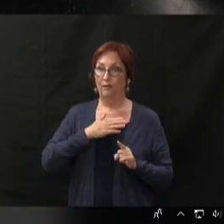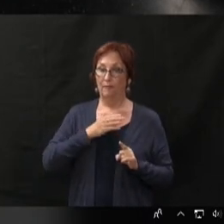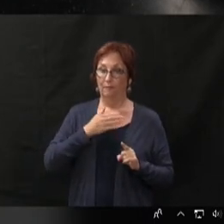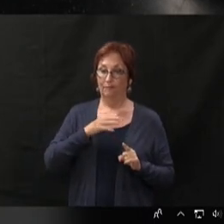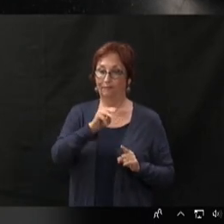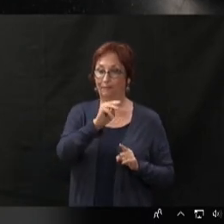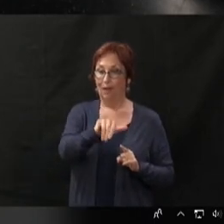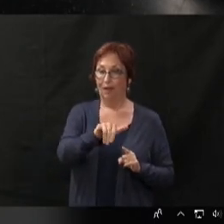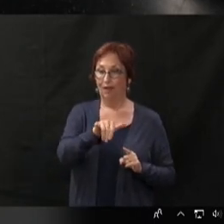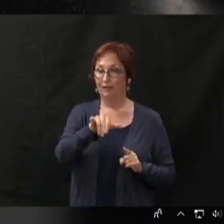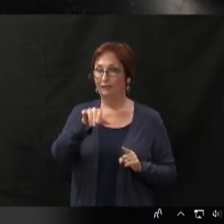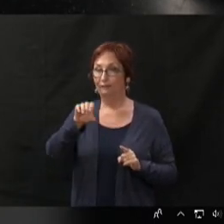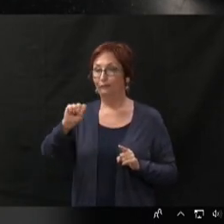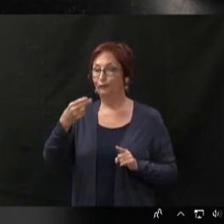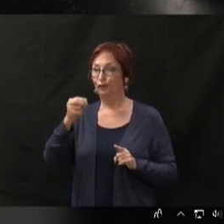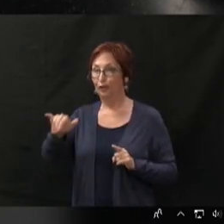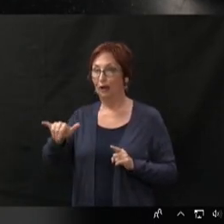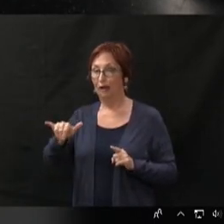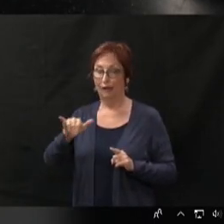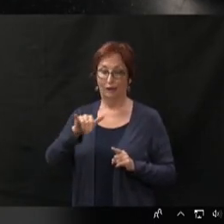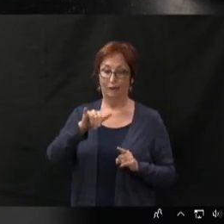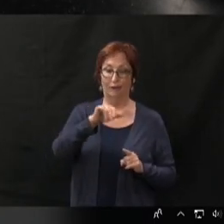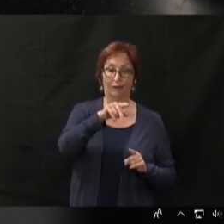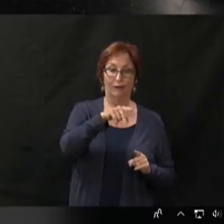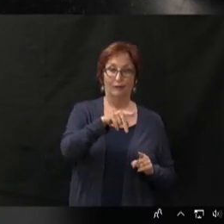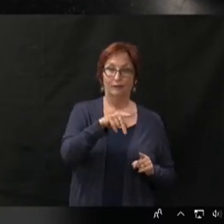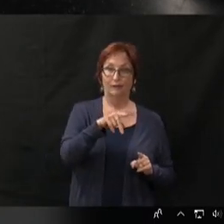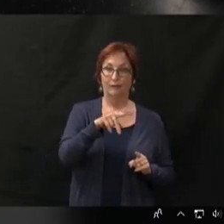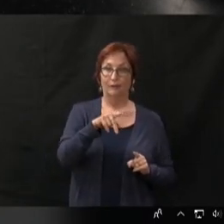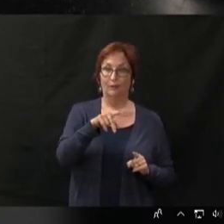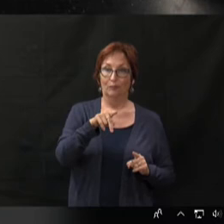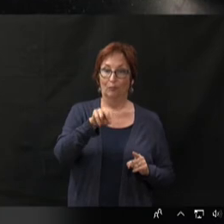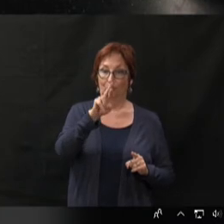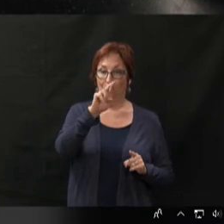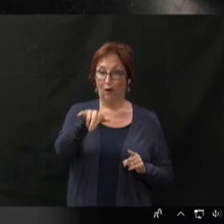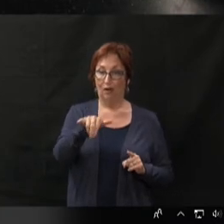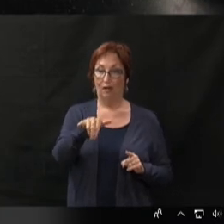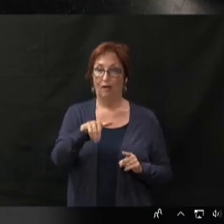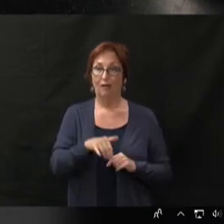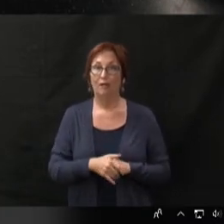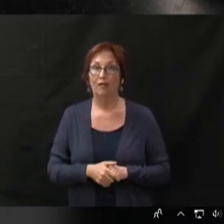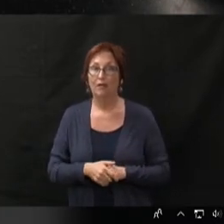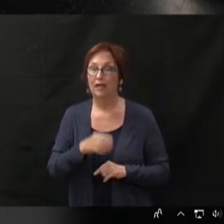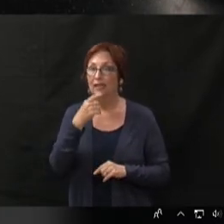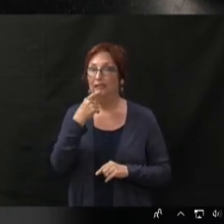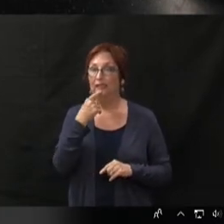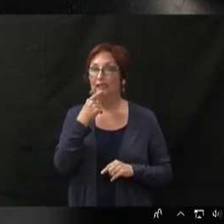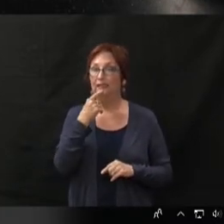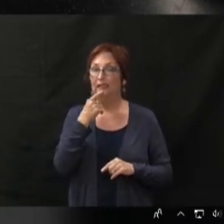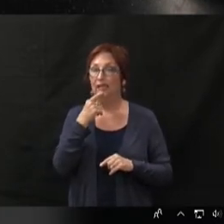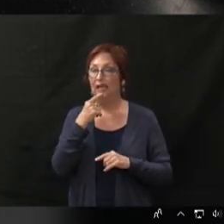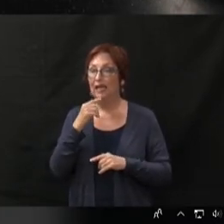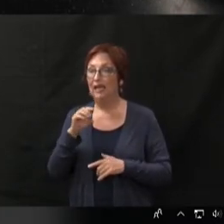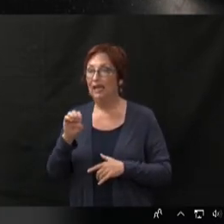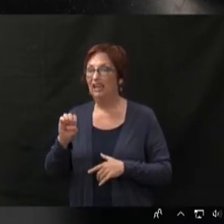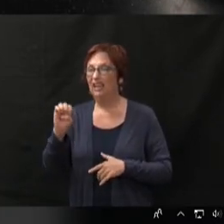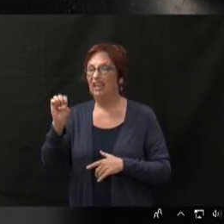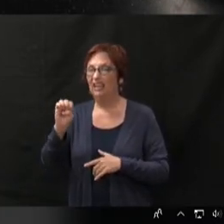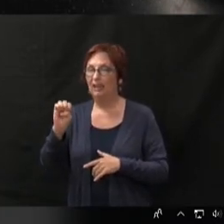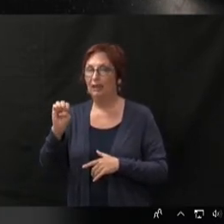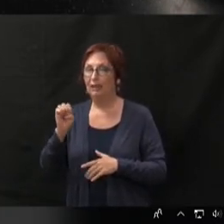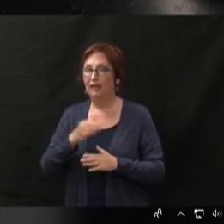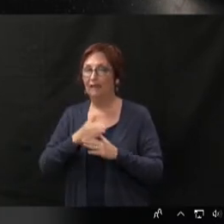fry, because that's what they're going to encounter early on. And it says E at the end of a multisyllable